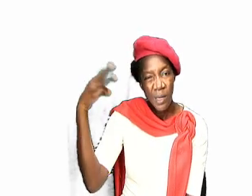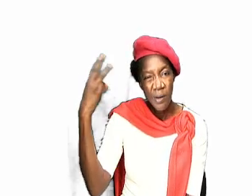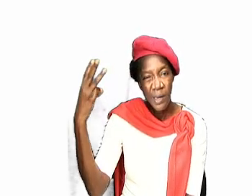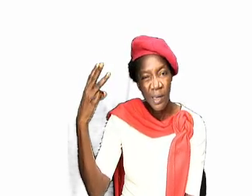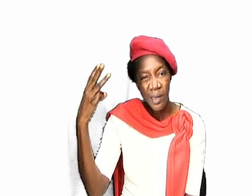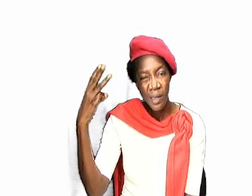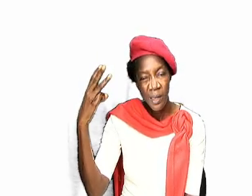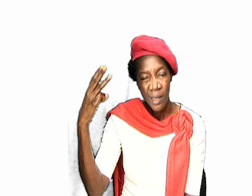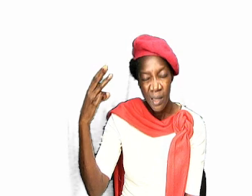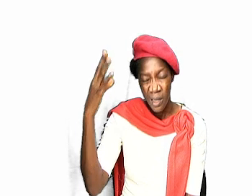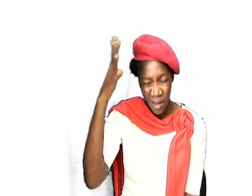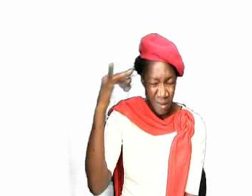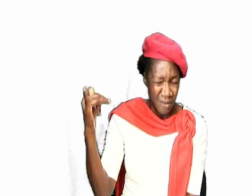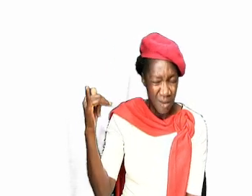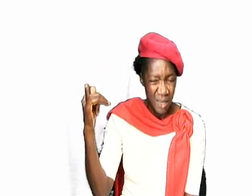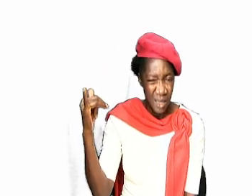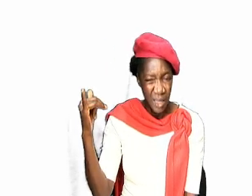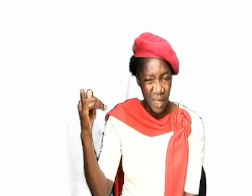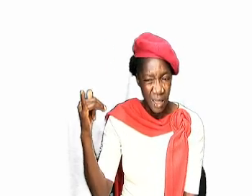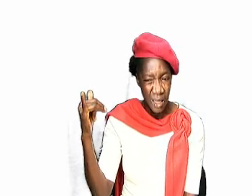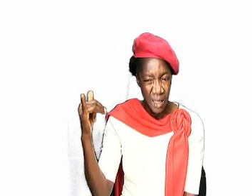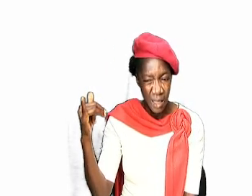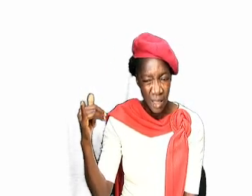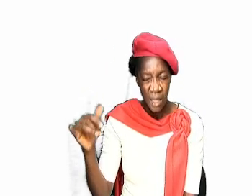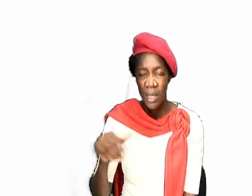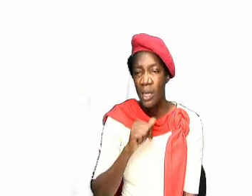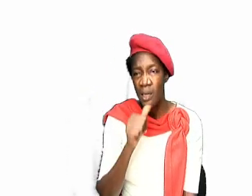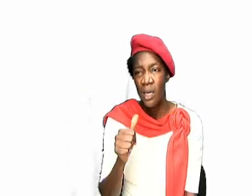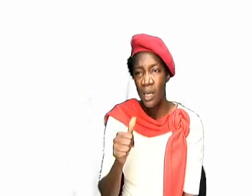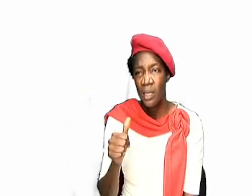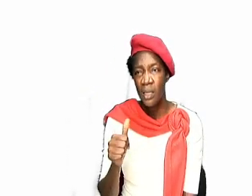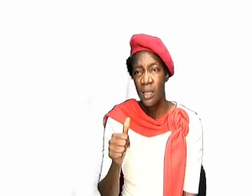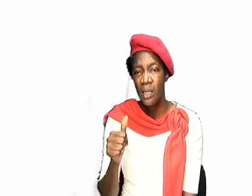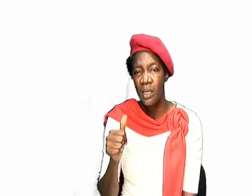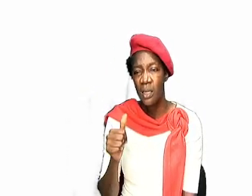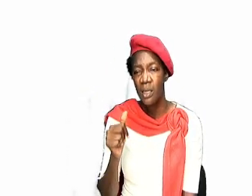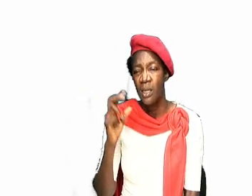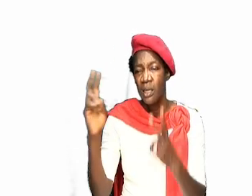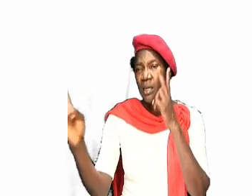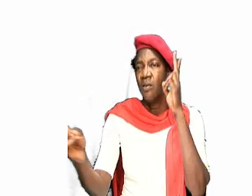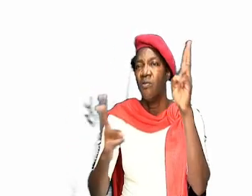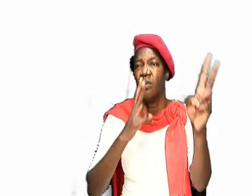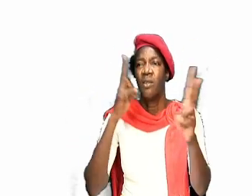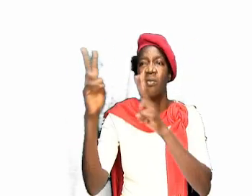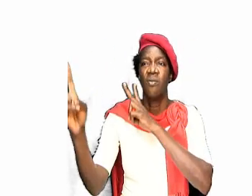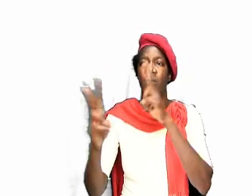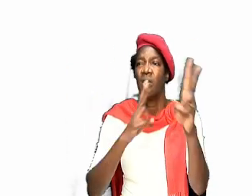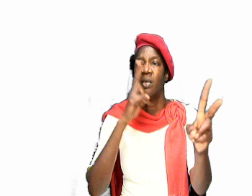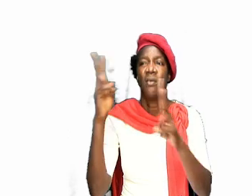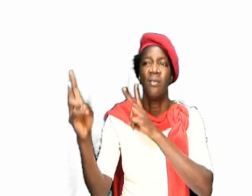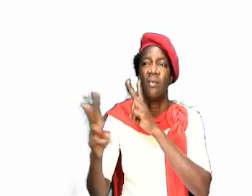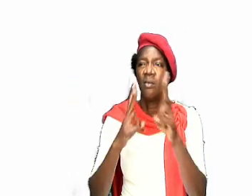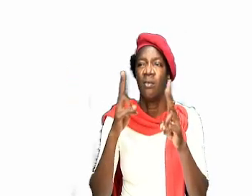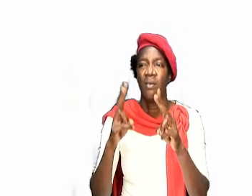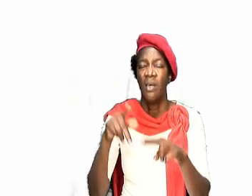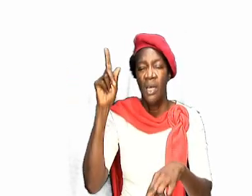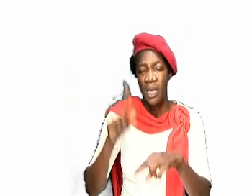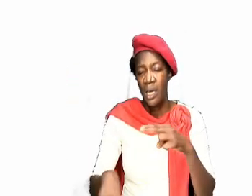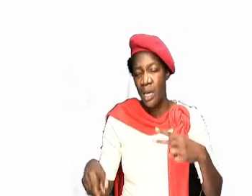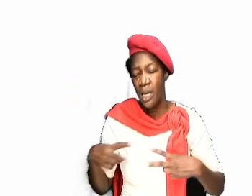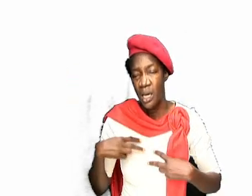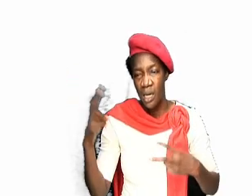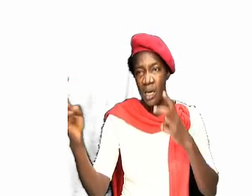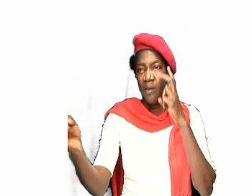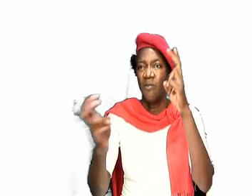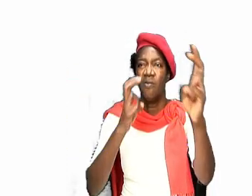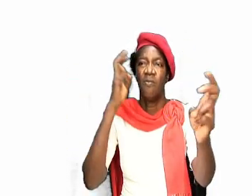you might be wondering, why is it that I am not victorious? Folks might wonder, why is it that I can't, you know, have the victory?